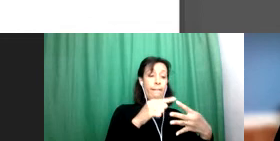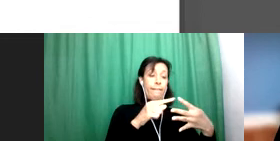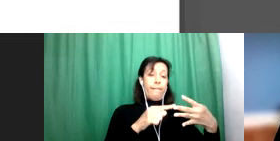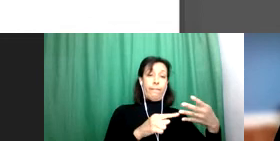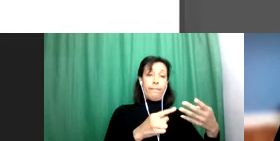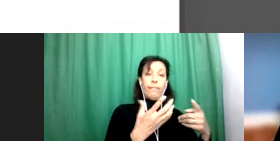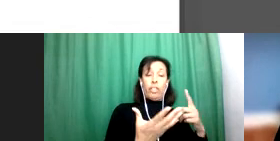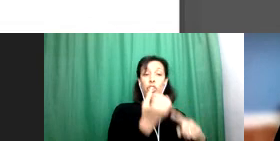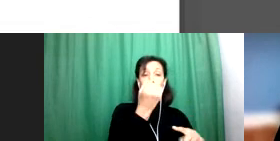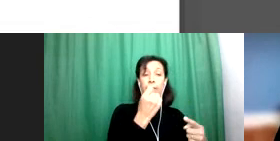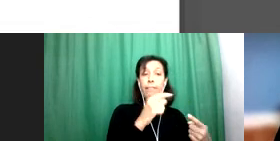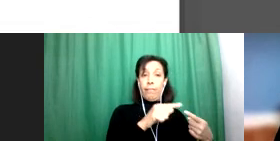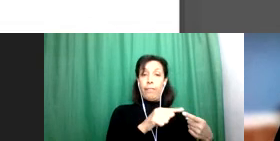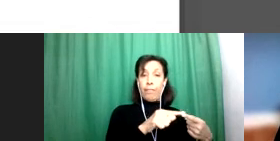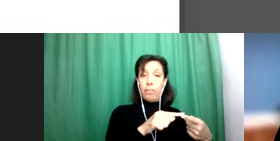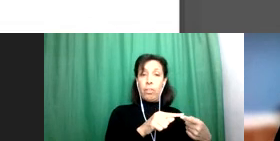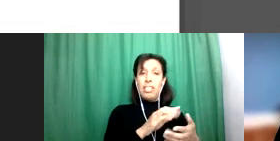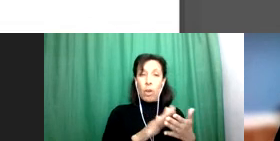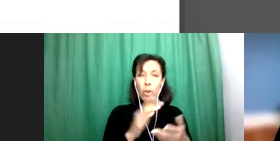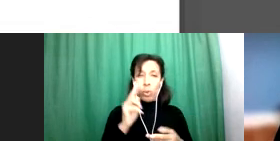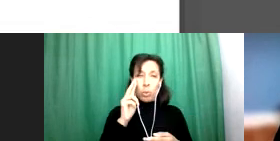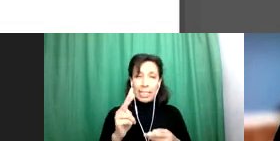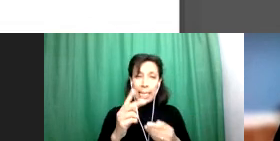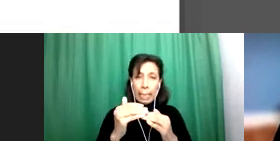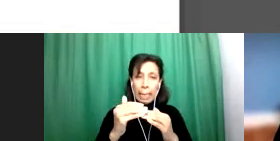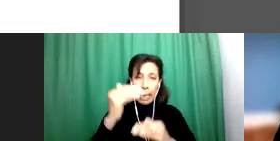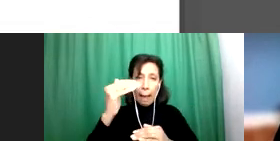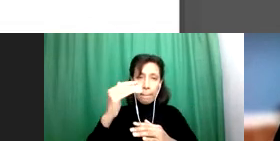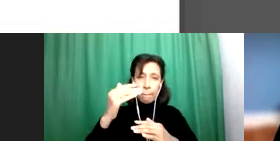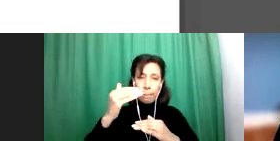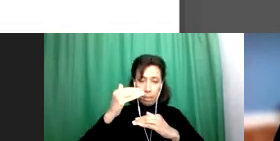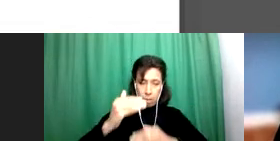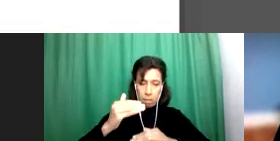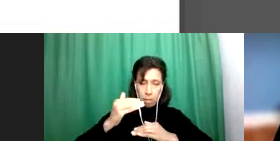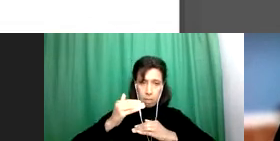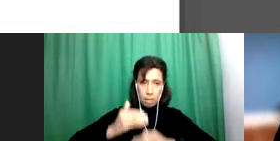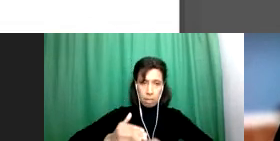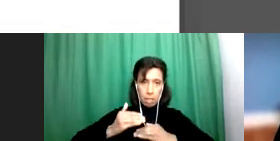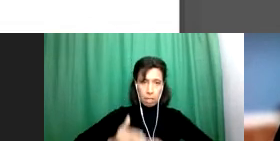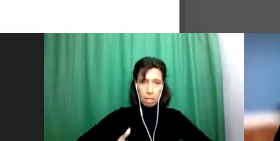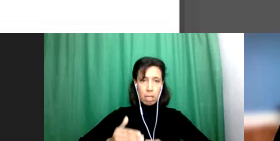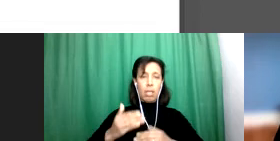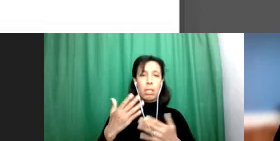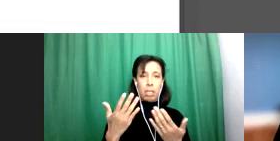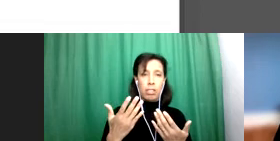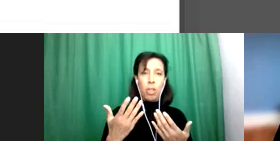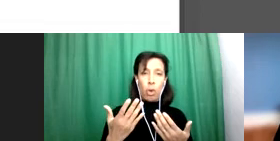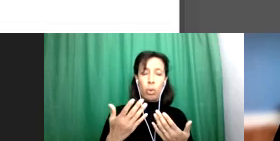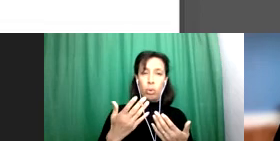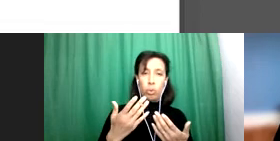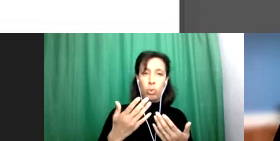and the second paragraph, and the second paragraph and the third paragraph. So yes, the pupil has written in paragraphs.